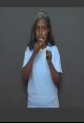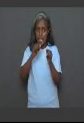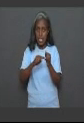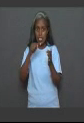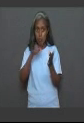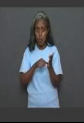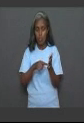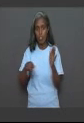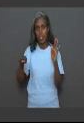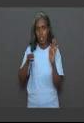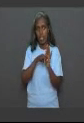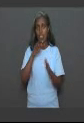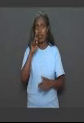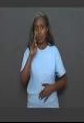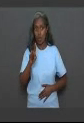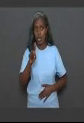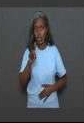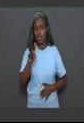point -1,